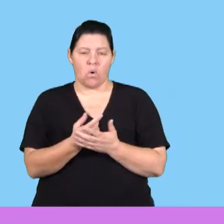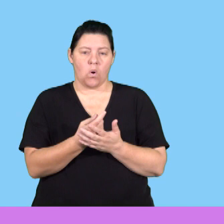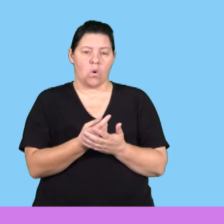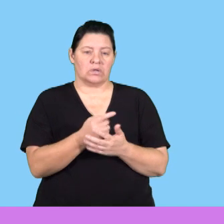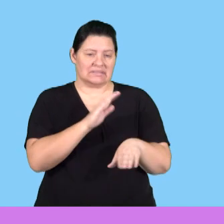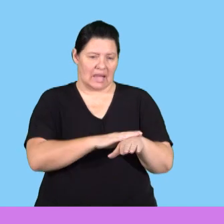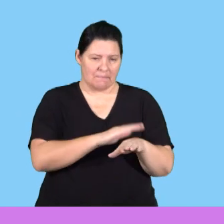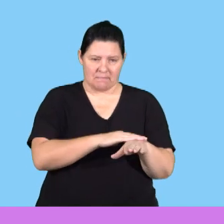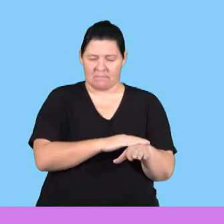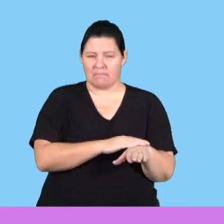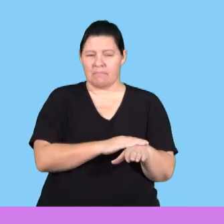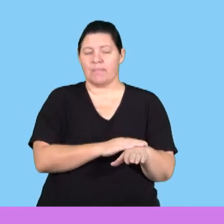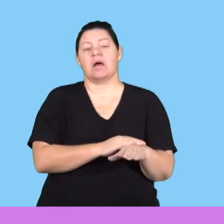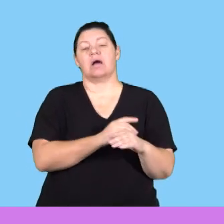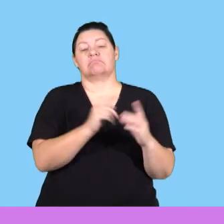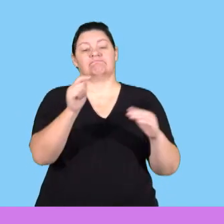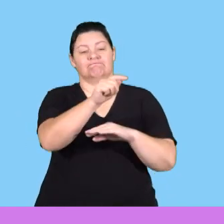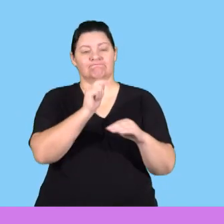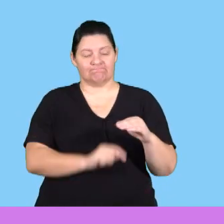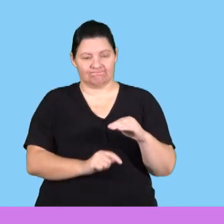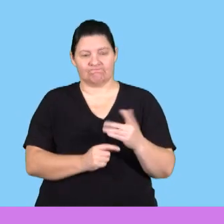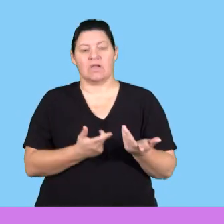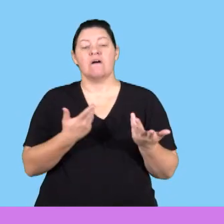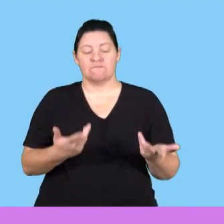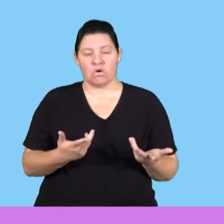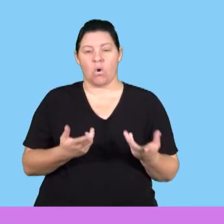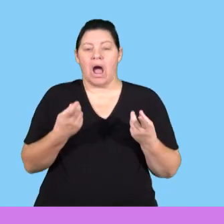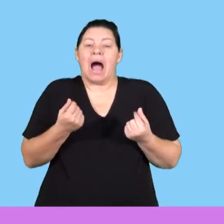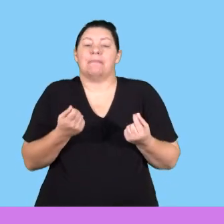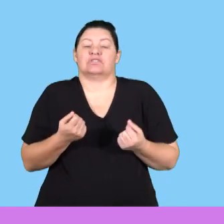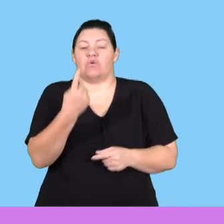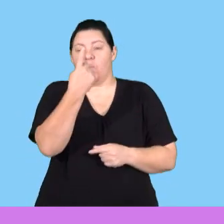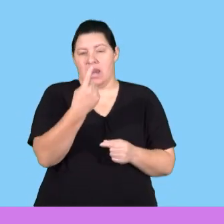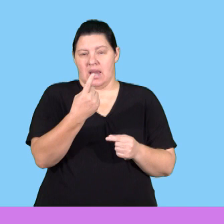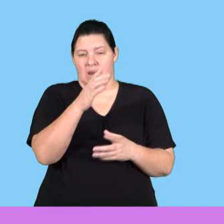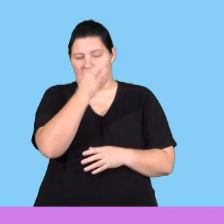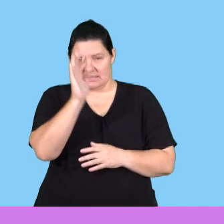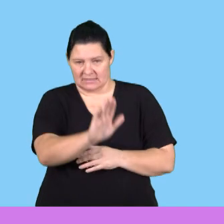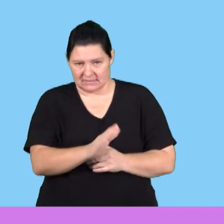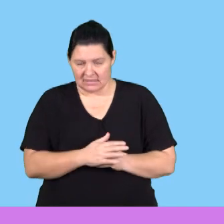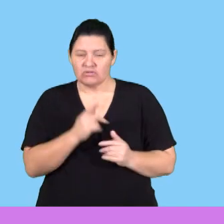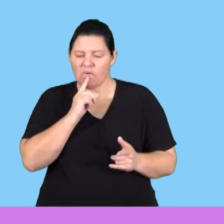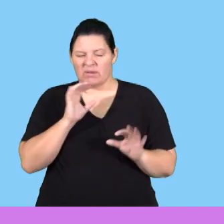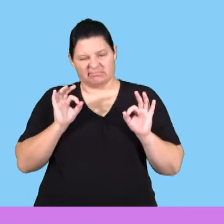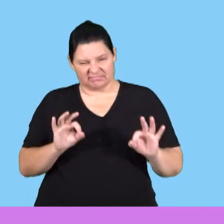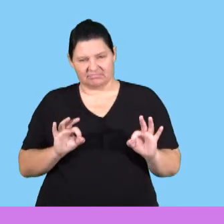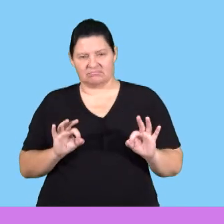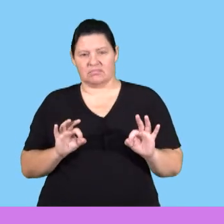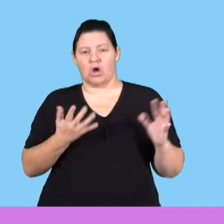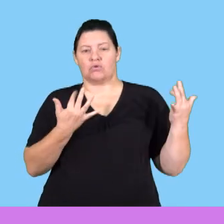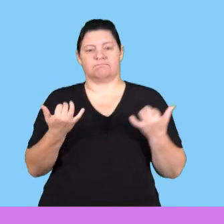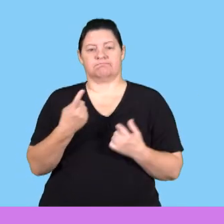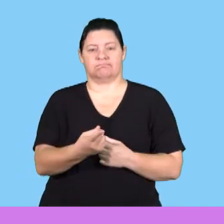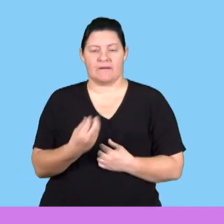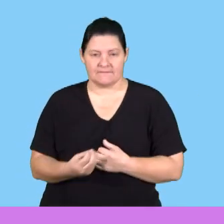the quantity. We multiply it by the charge or the cost rate. That will give us the exact cost that